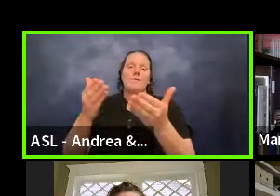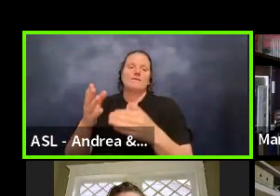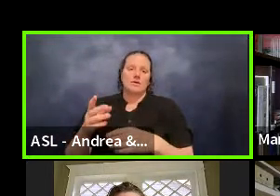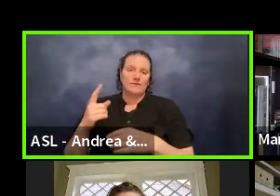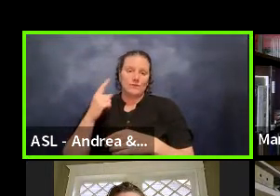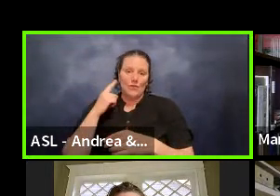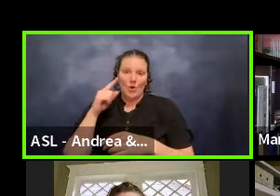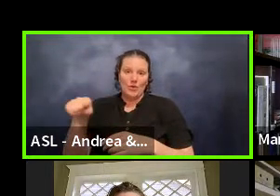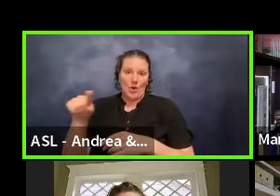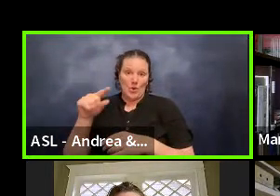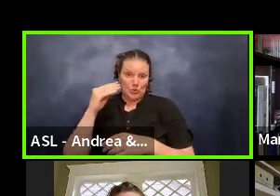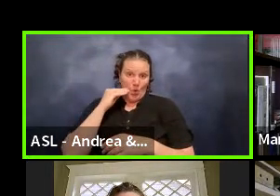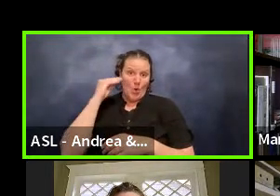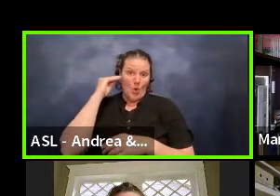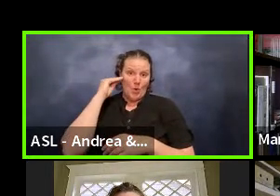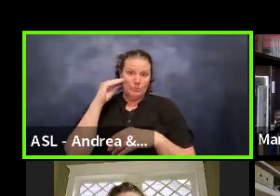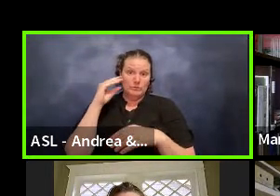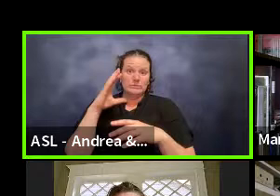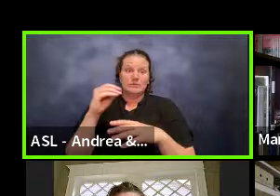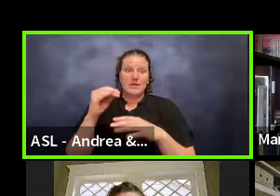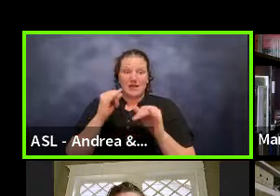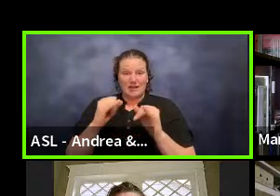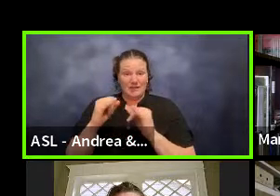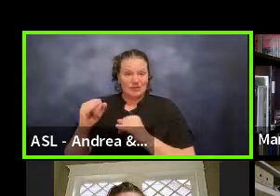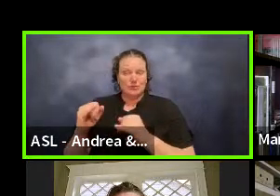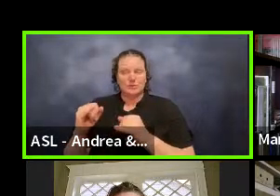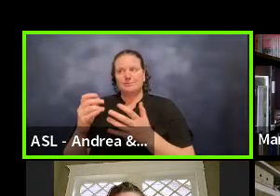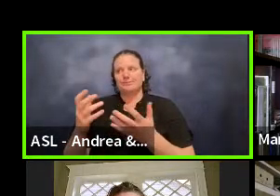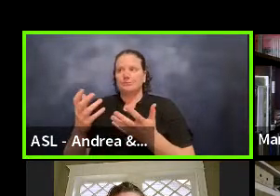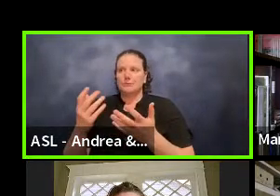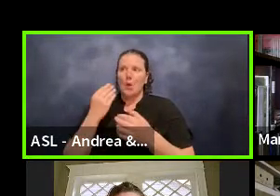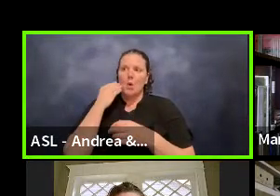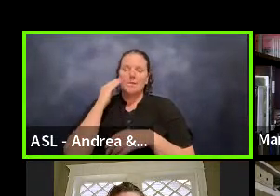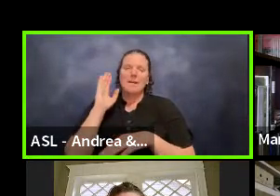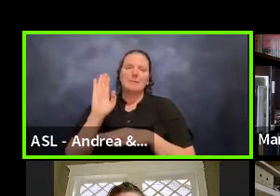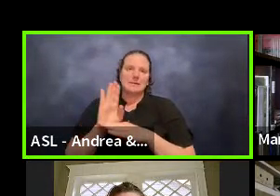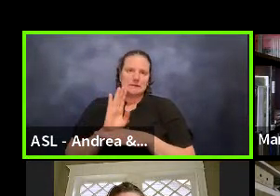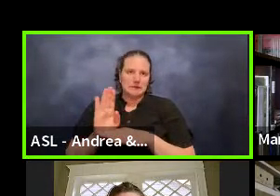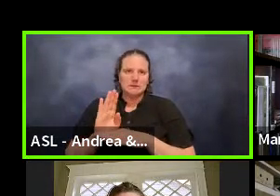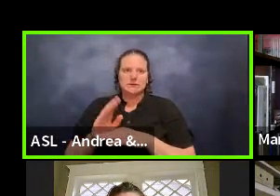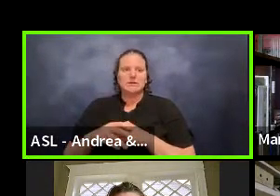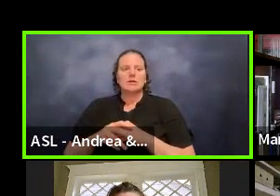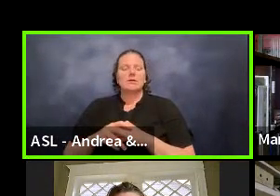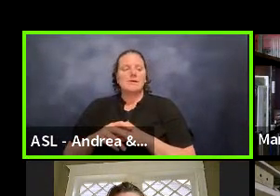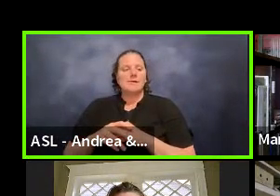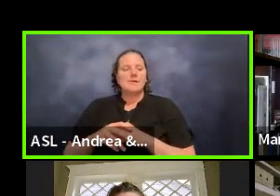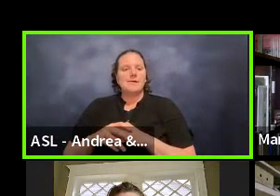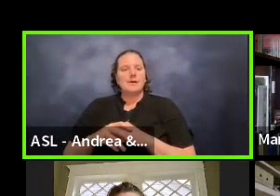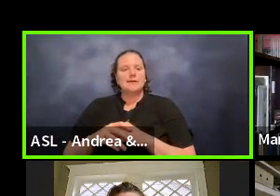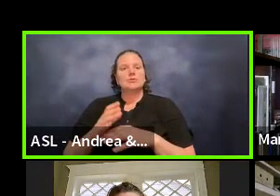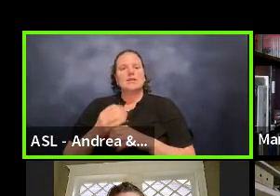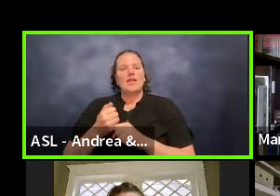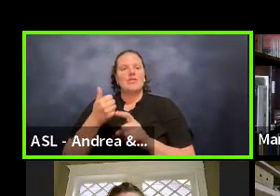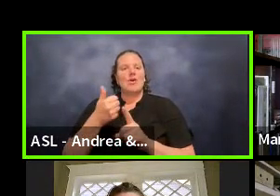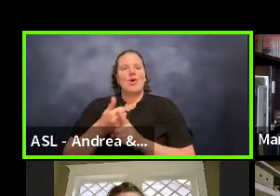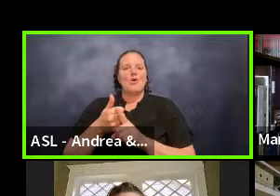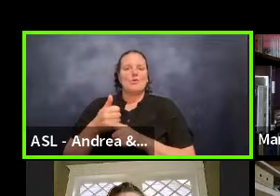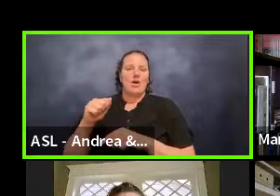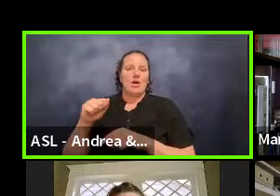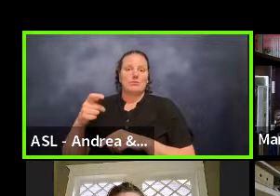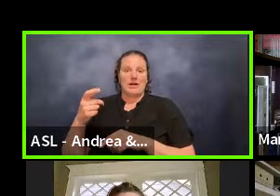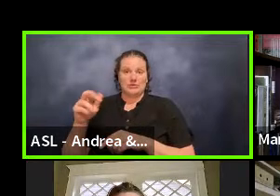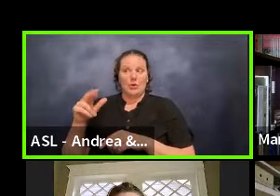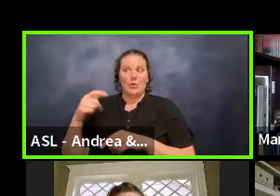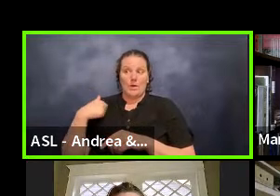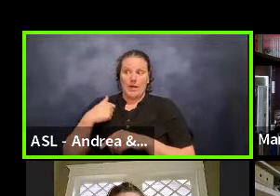those homes and individuals, or for those homes and businesses, to get their own appraiser, which we will